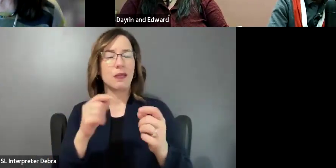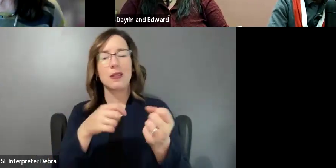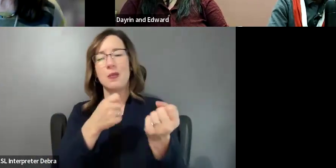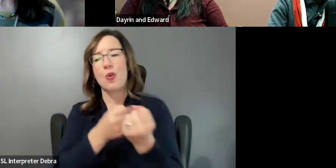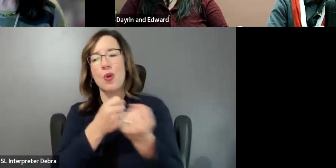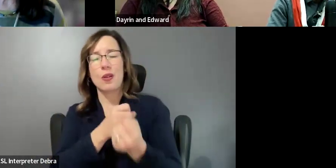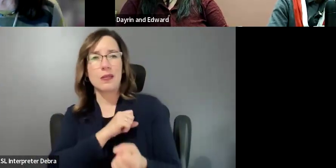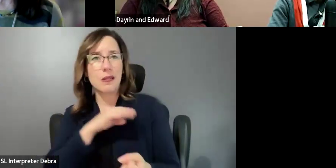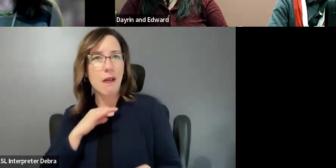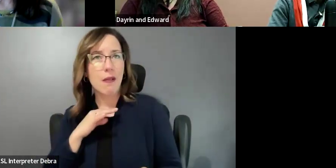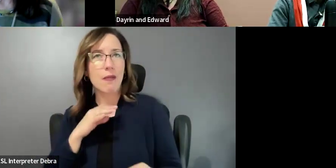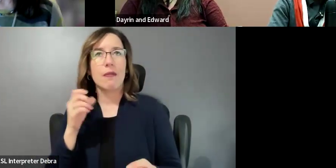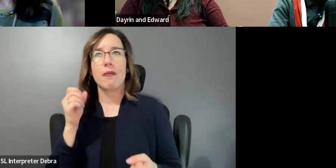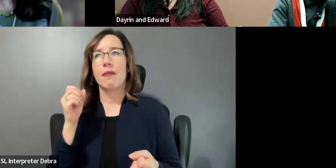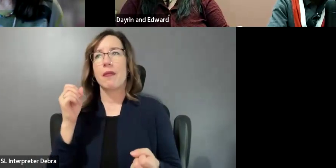staff or as